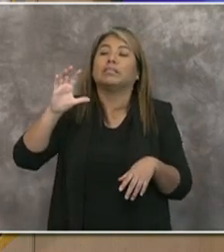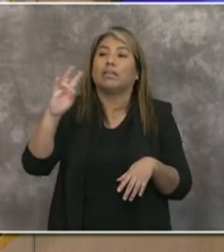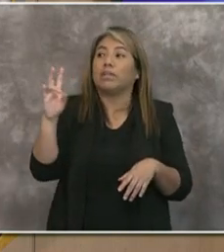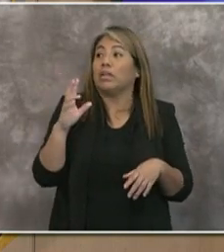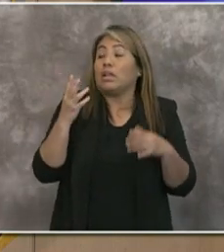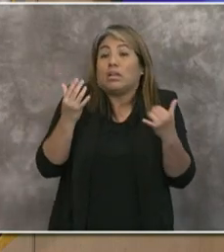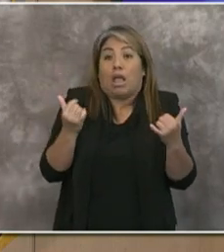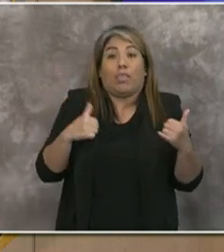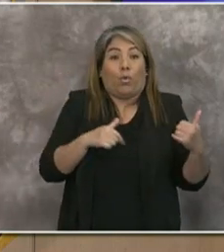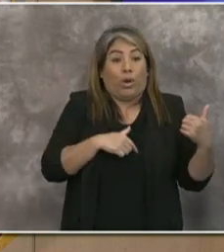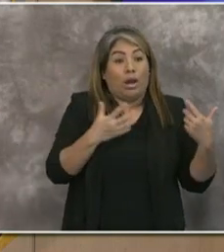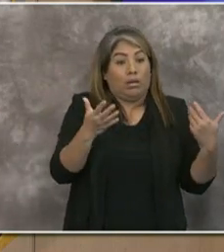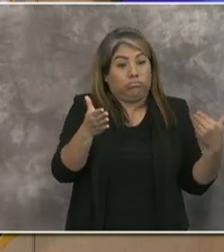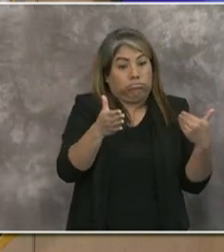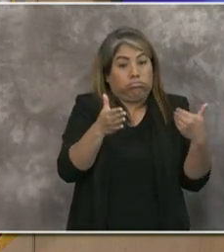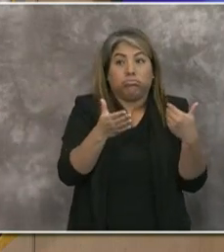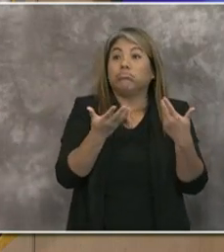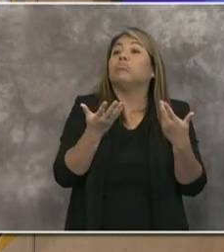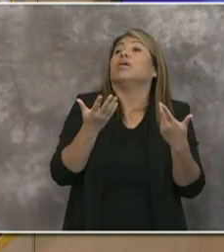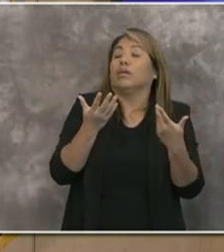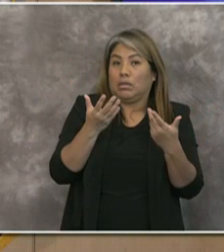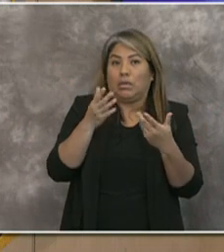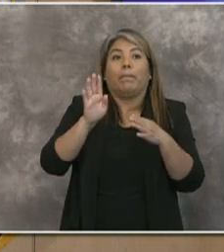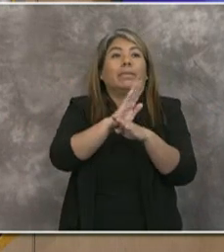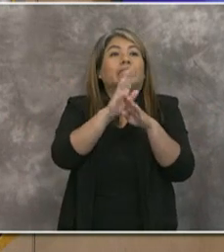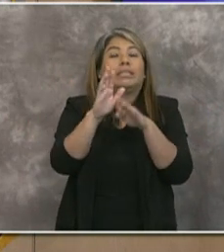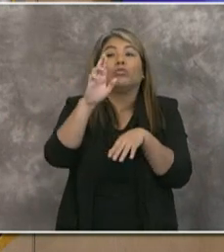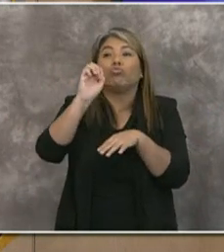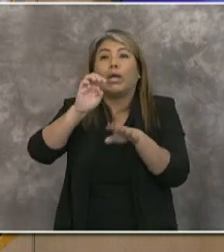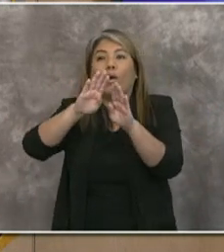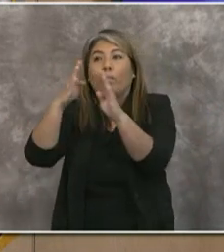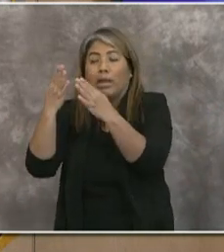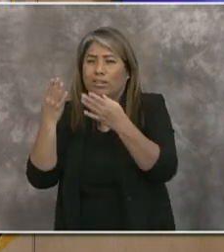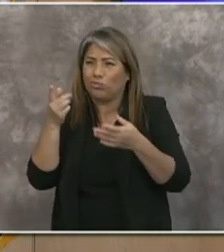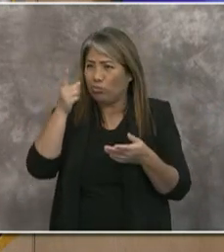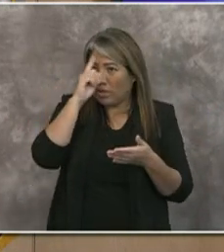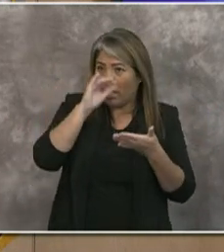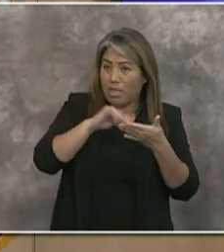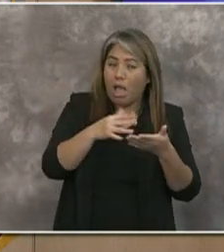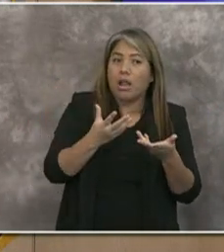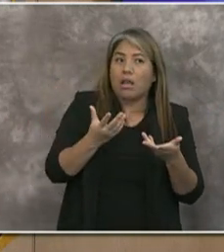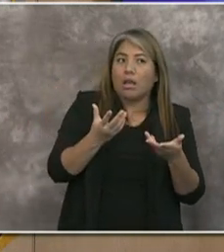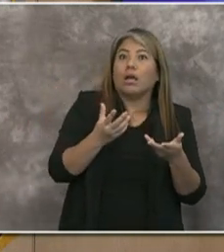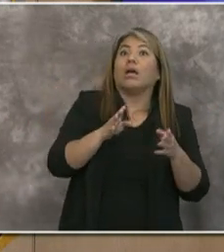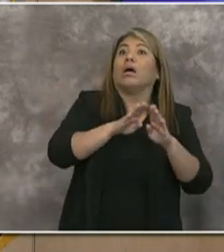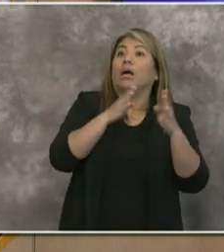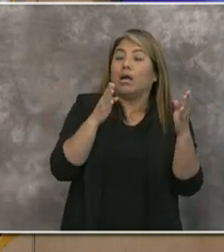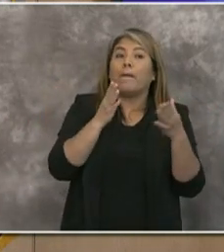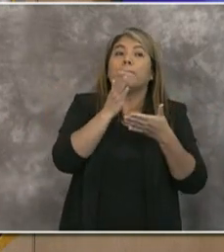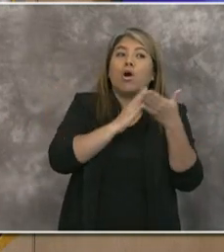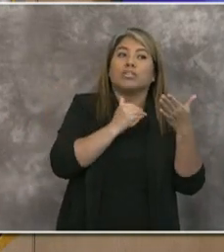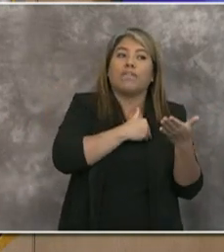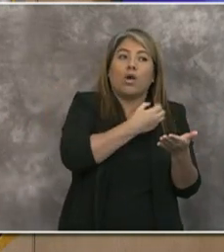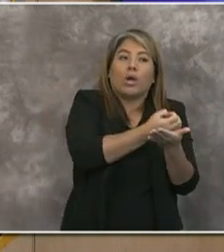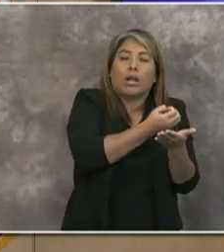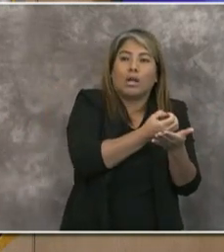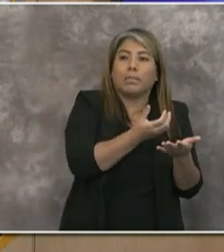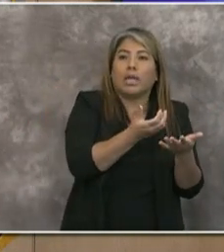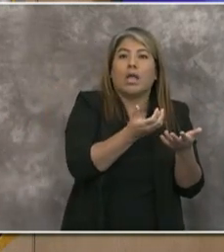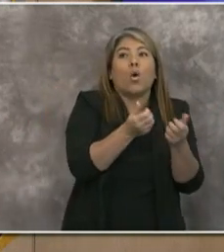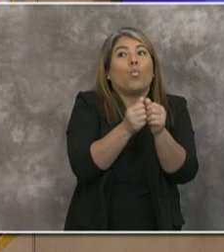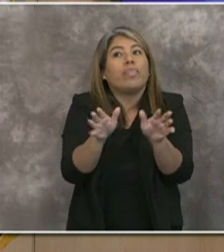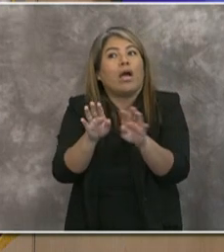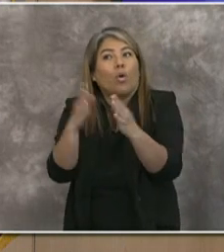we are closer to having businesses reopen again, is it feasible to realistically open up parts of our economy without opening